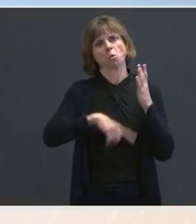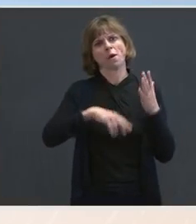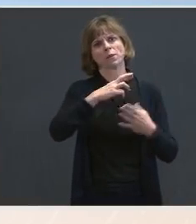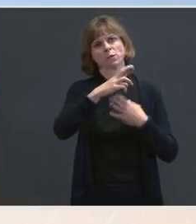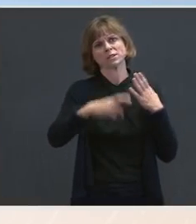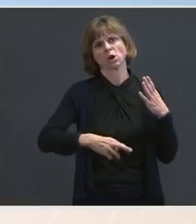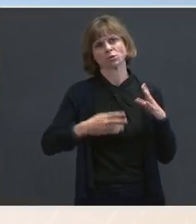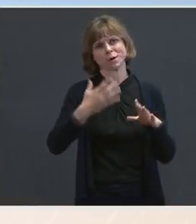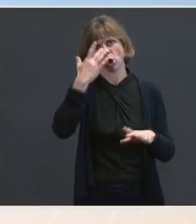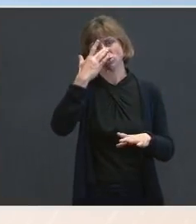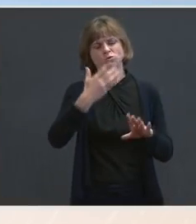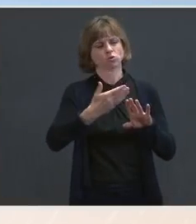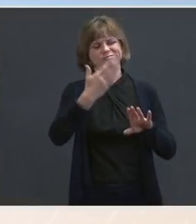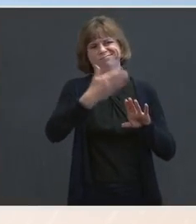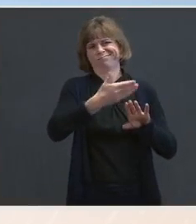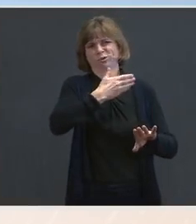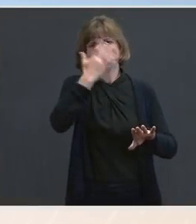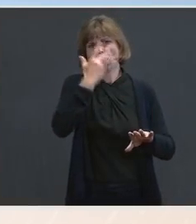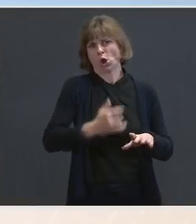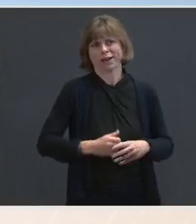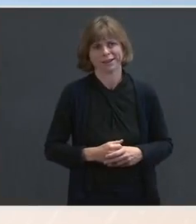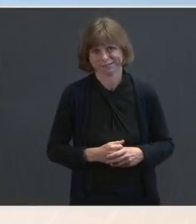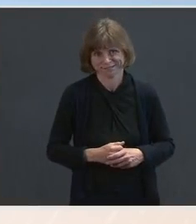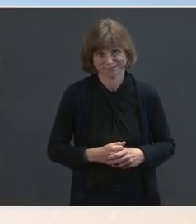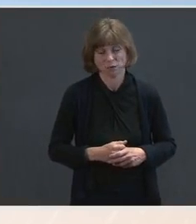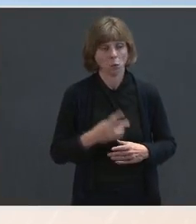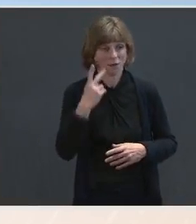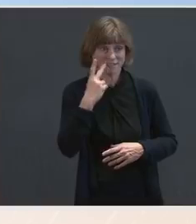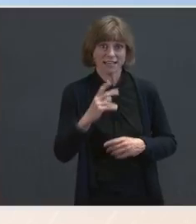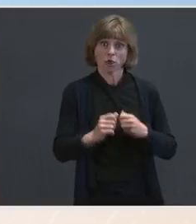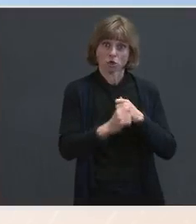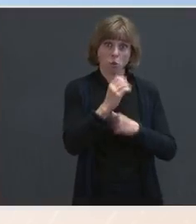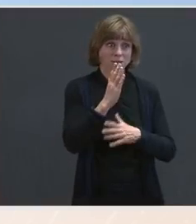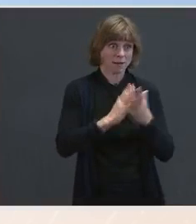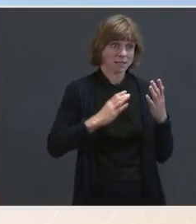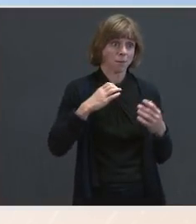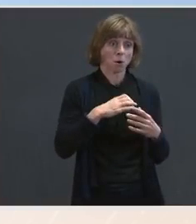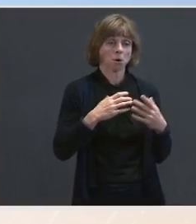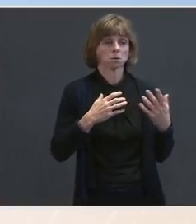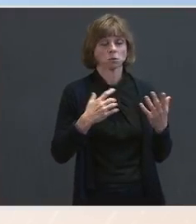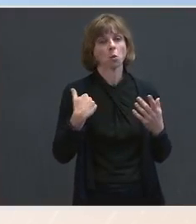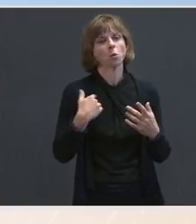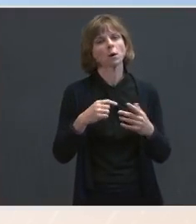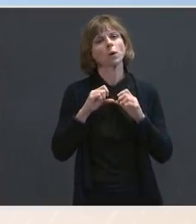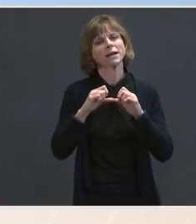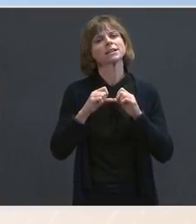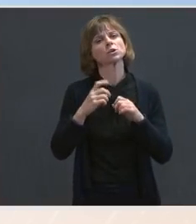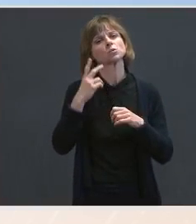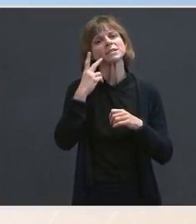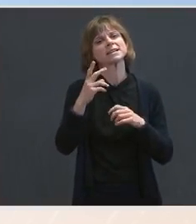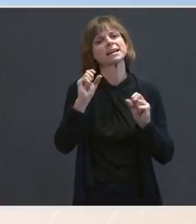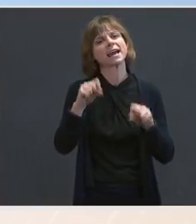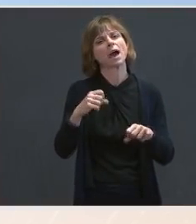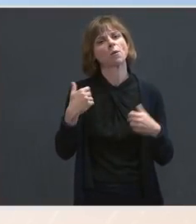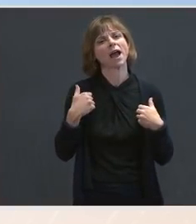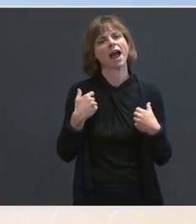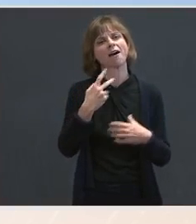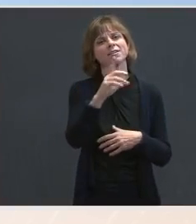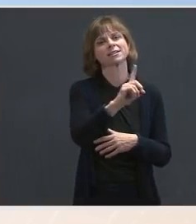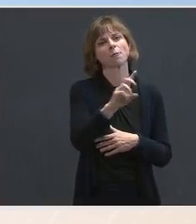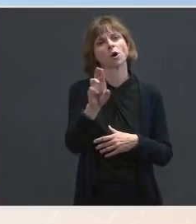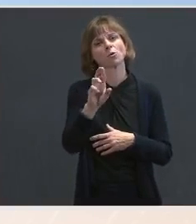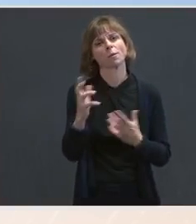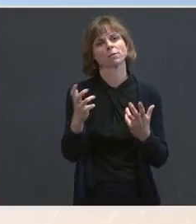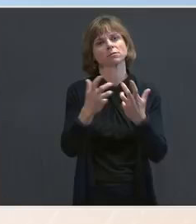threats by some in Congress, but we're going to continue to work to see if there's a bipartisan path forward. So he is not